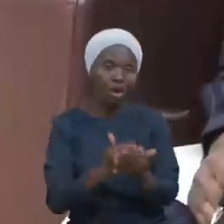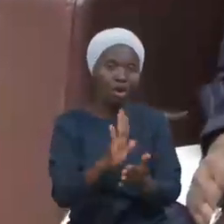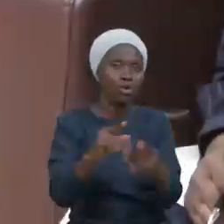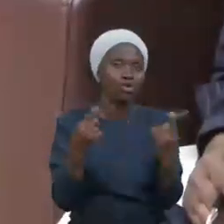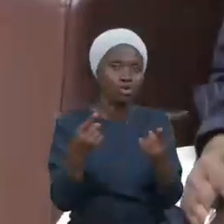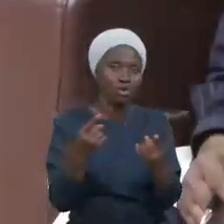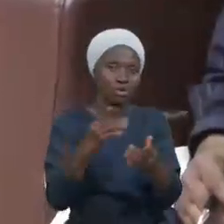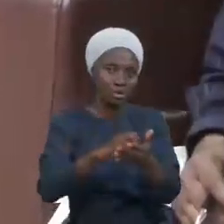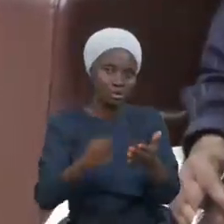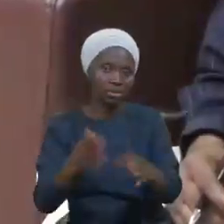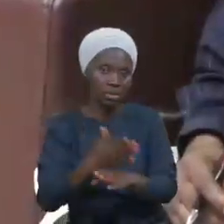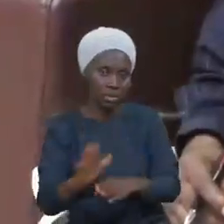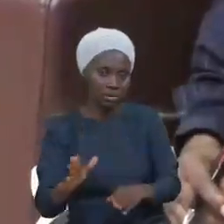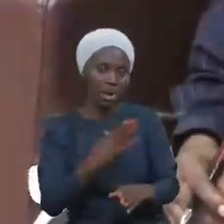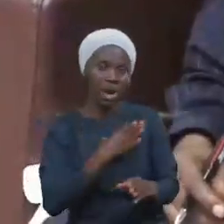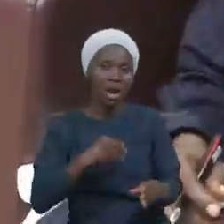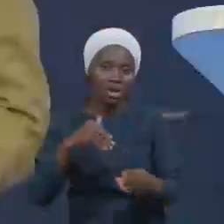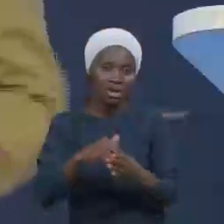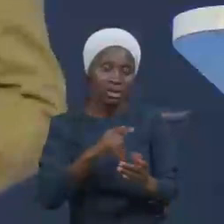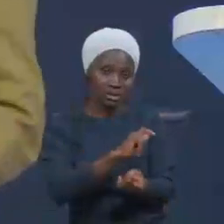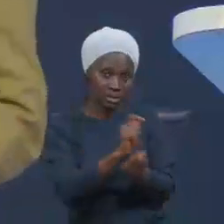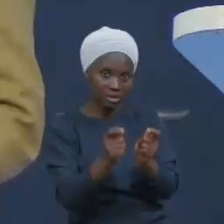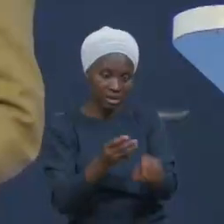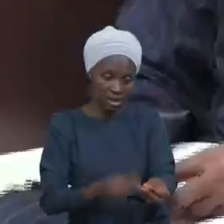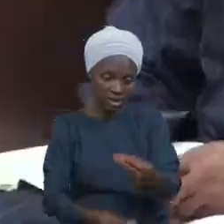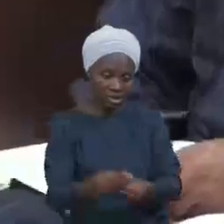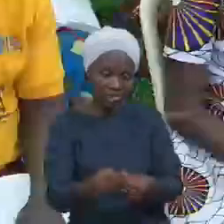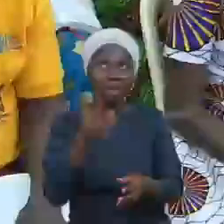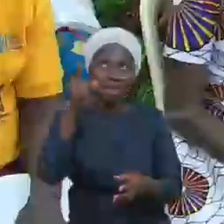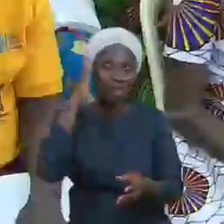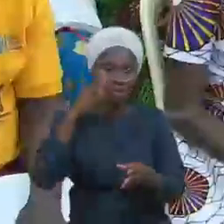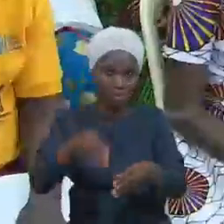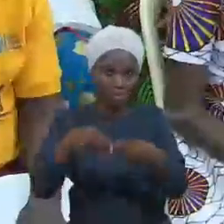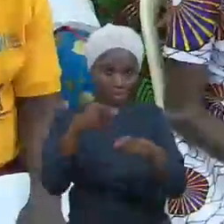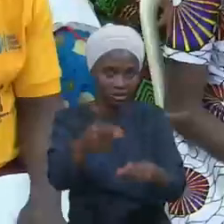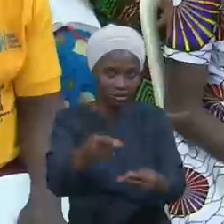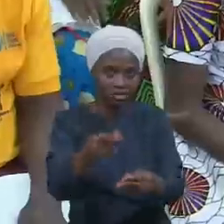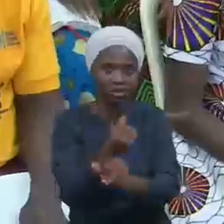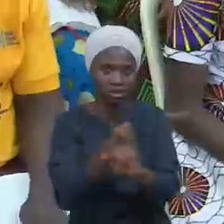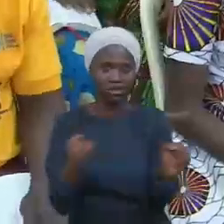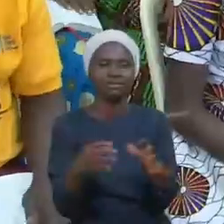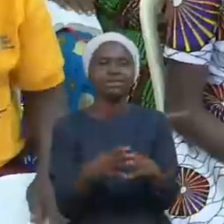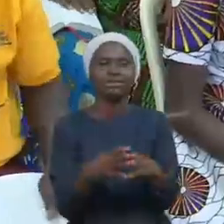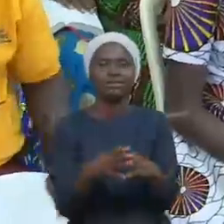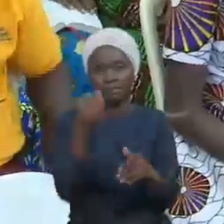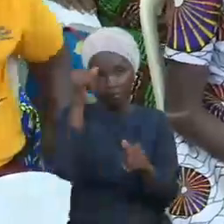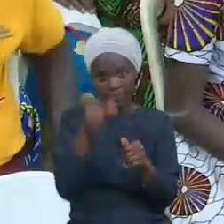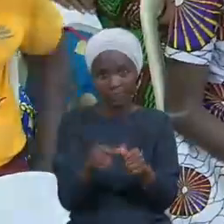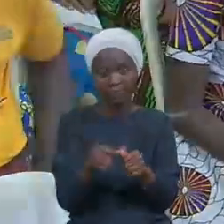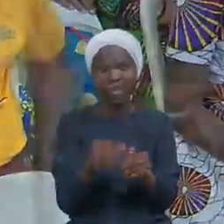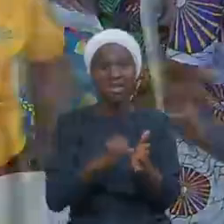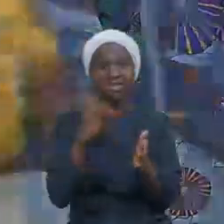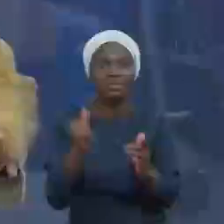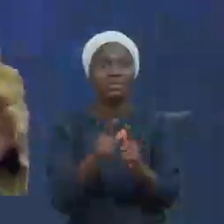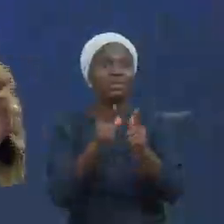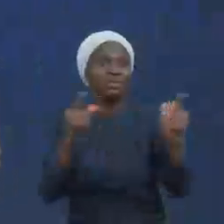in exchange it will give you salvation. Remember, it's a great exchange